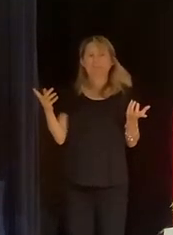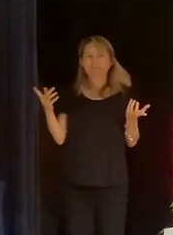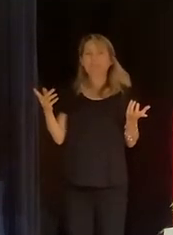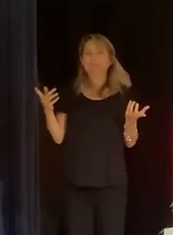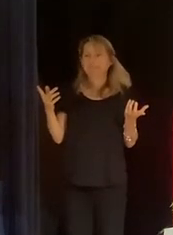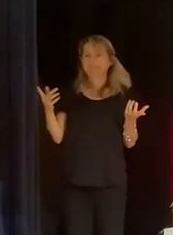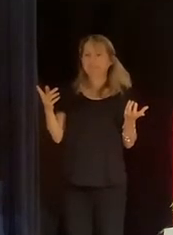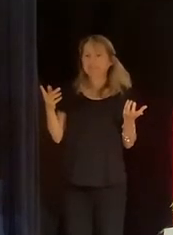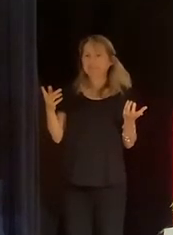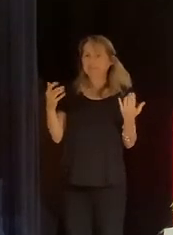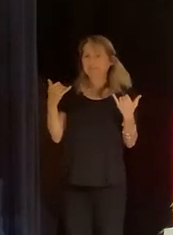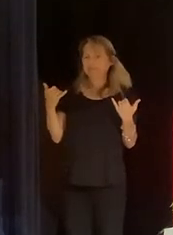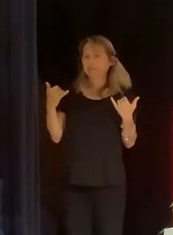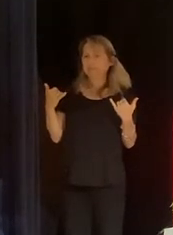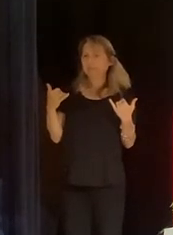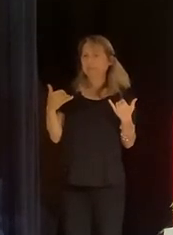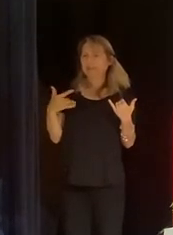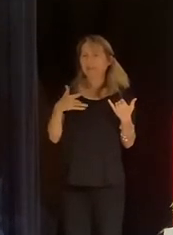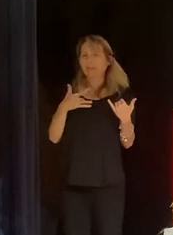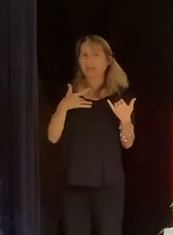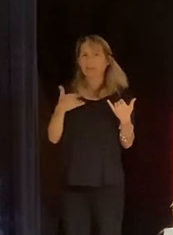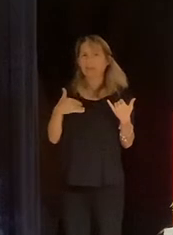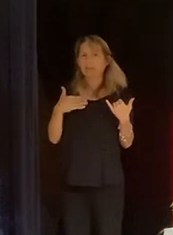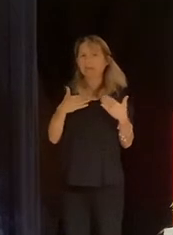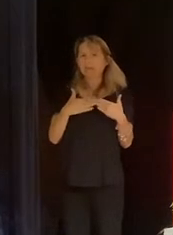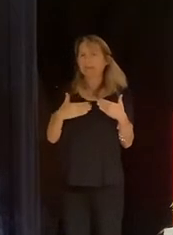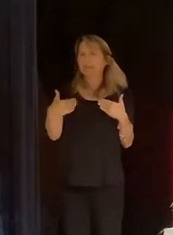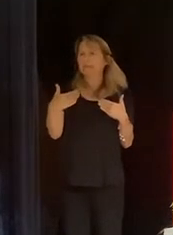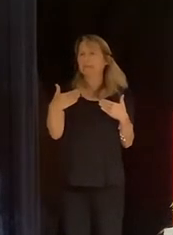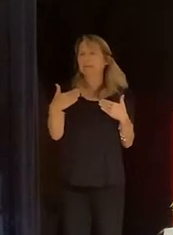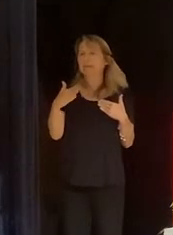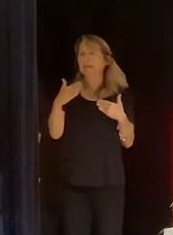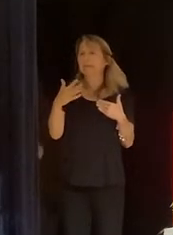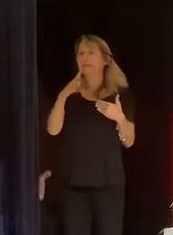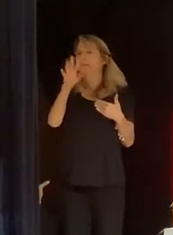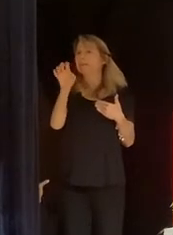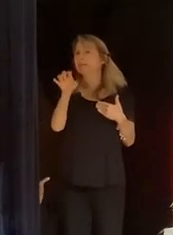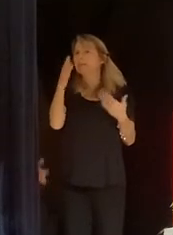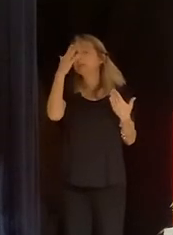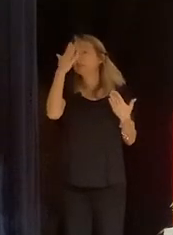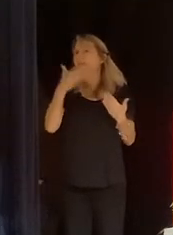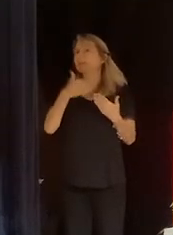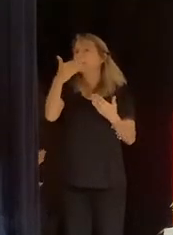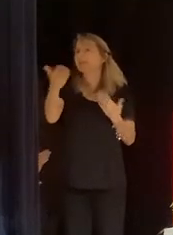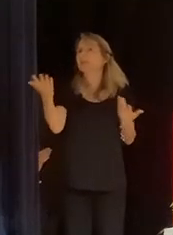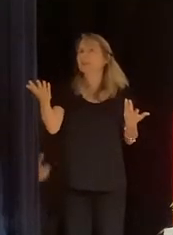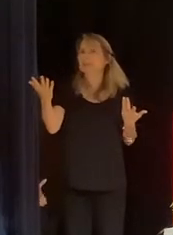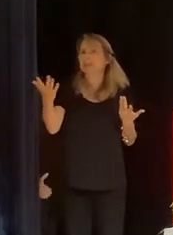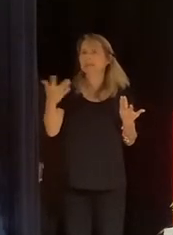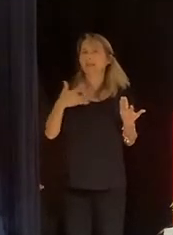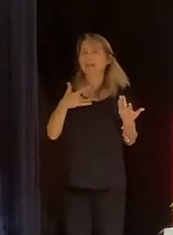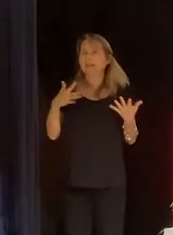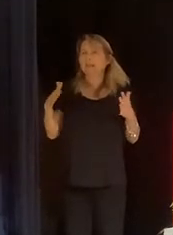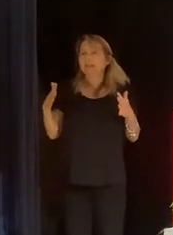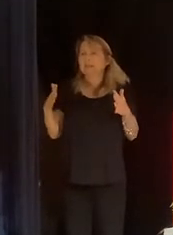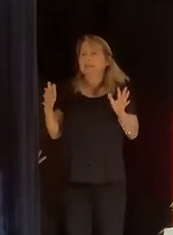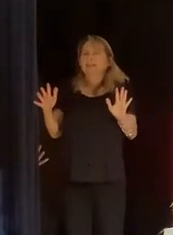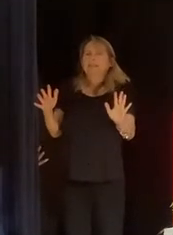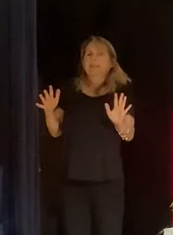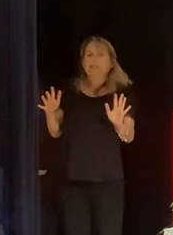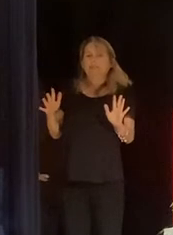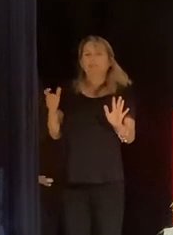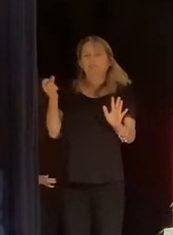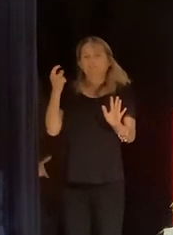come to a point where we need to move on to our next stage in life, and that can be a little anxious and nervous for some of